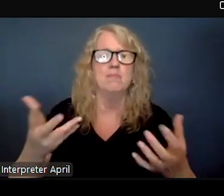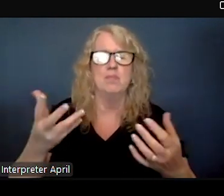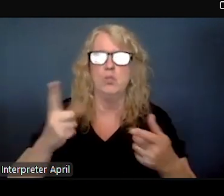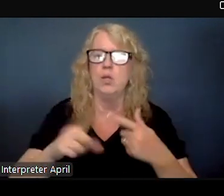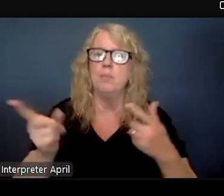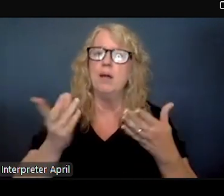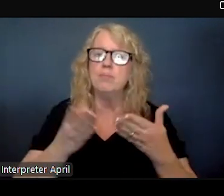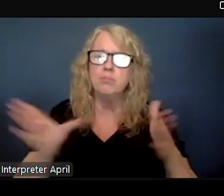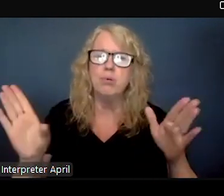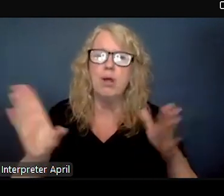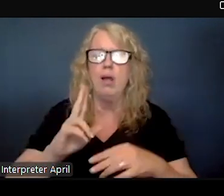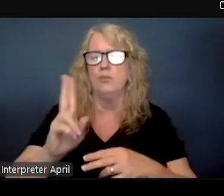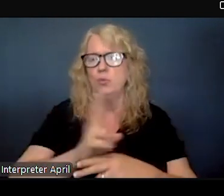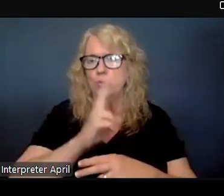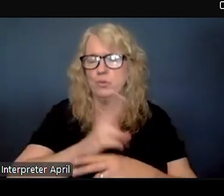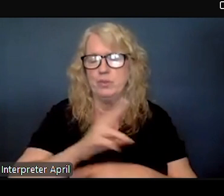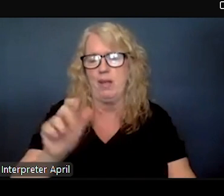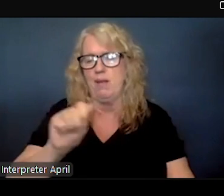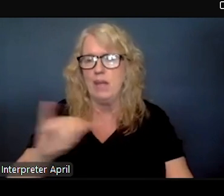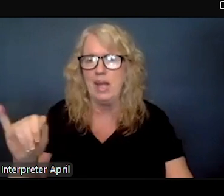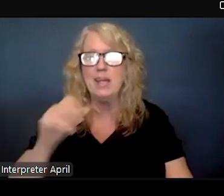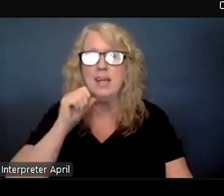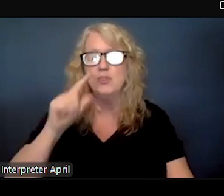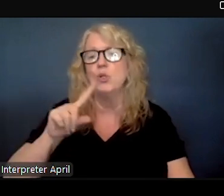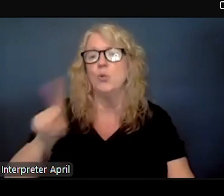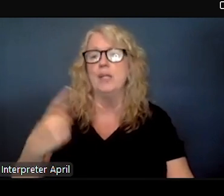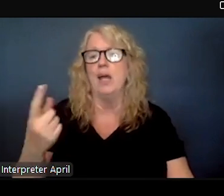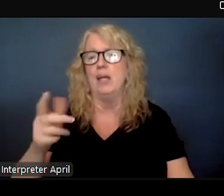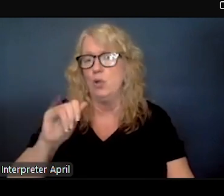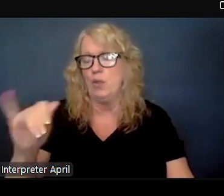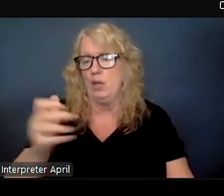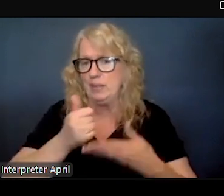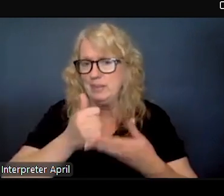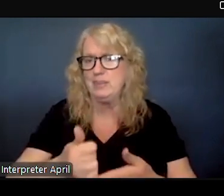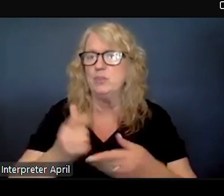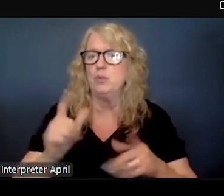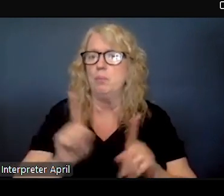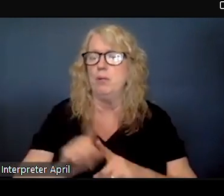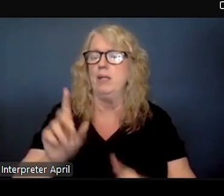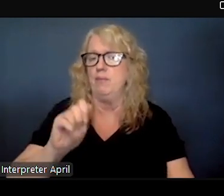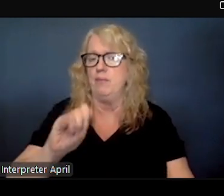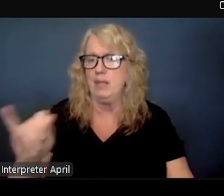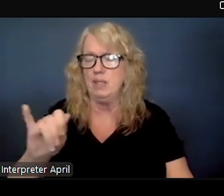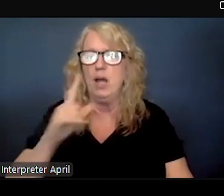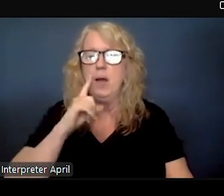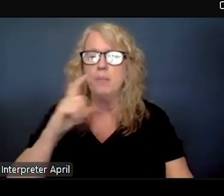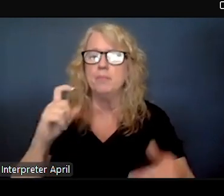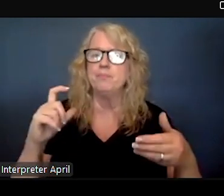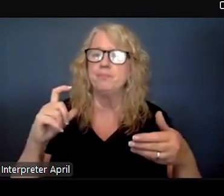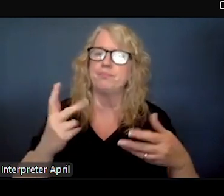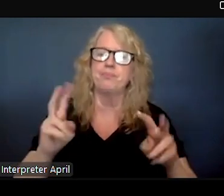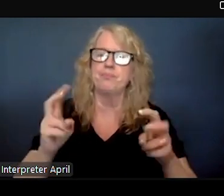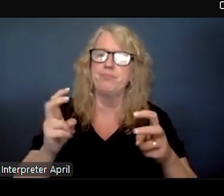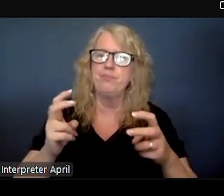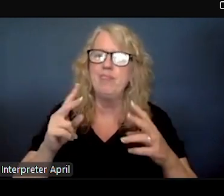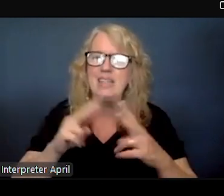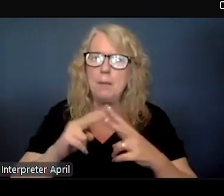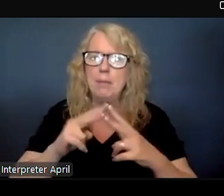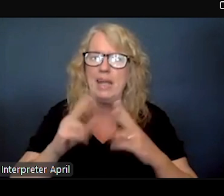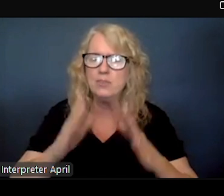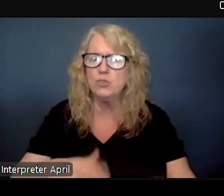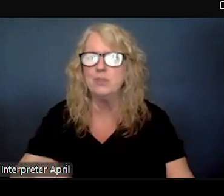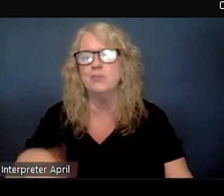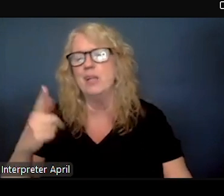broad use AIs, not only the AI assistants, but also the AI companions,